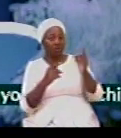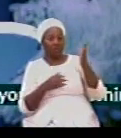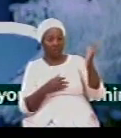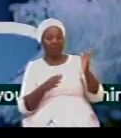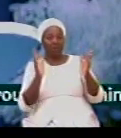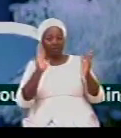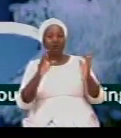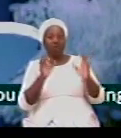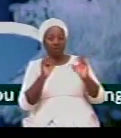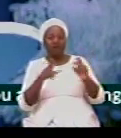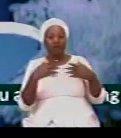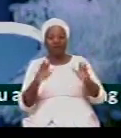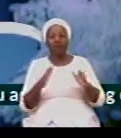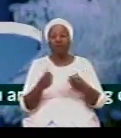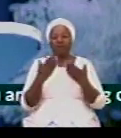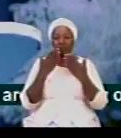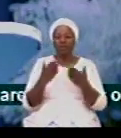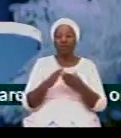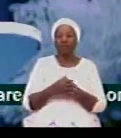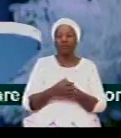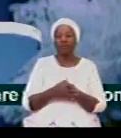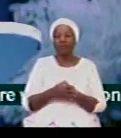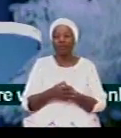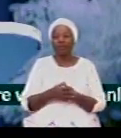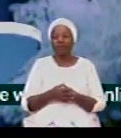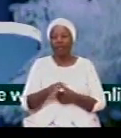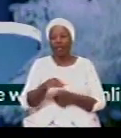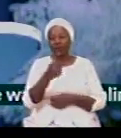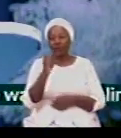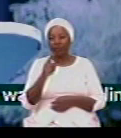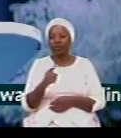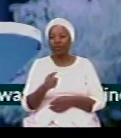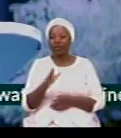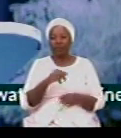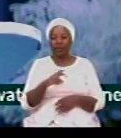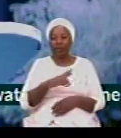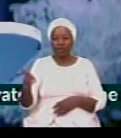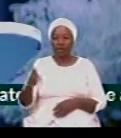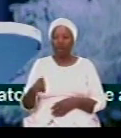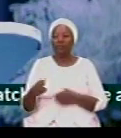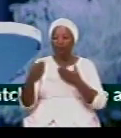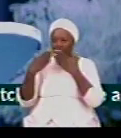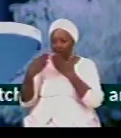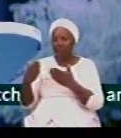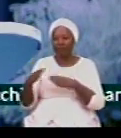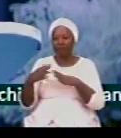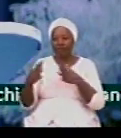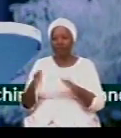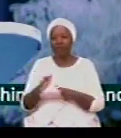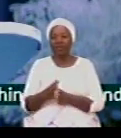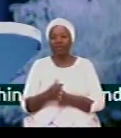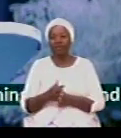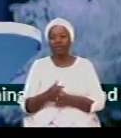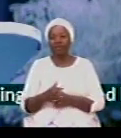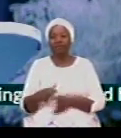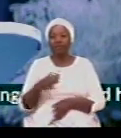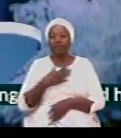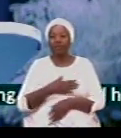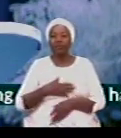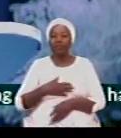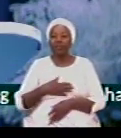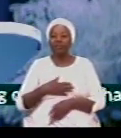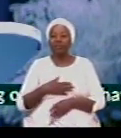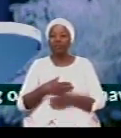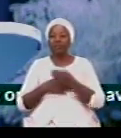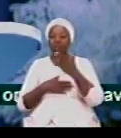Okay, by the right-hand side, I can see the flags. Please, at the pavilion, can you wave your flag if you have finished